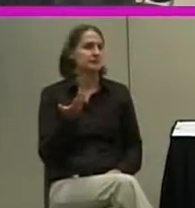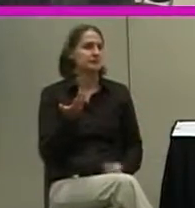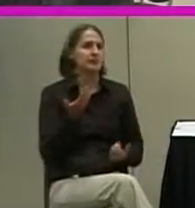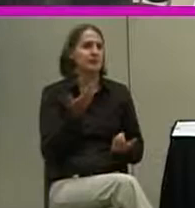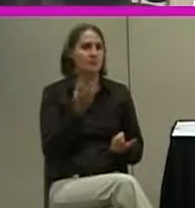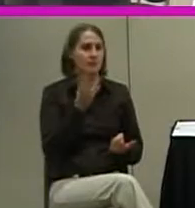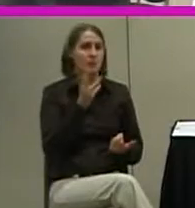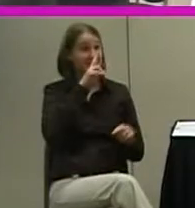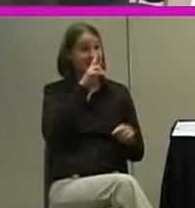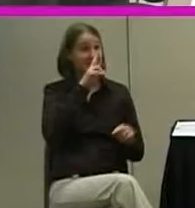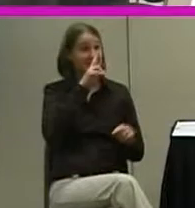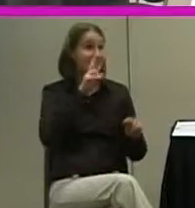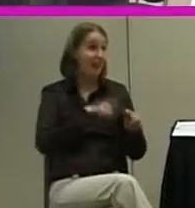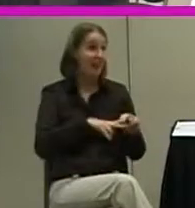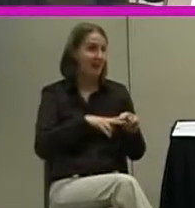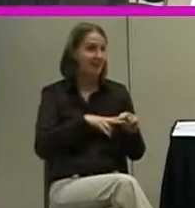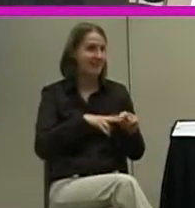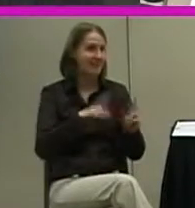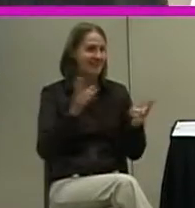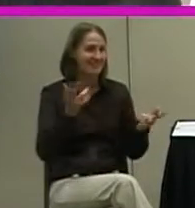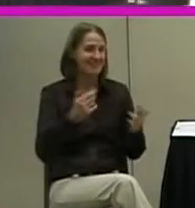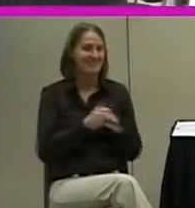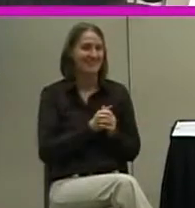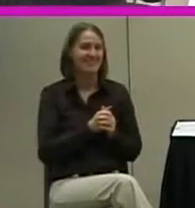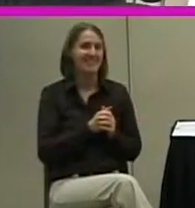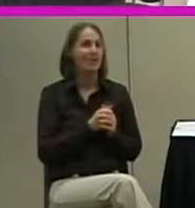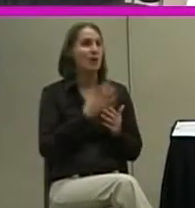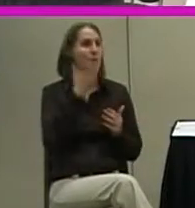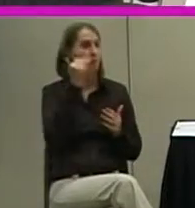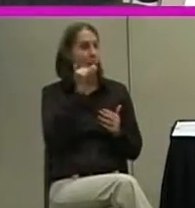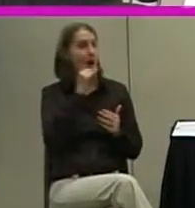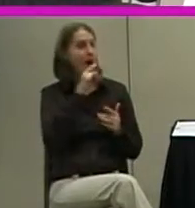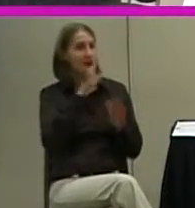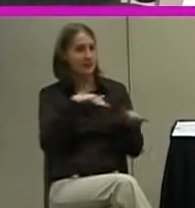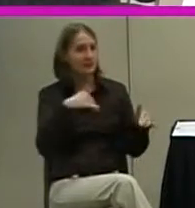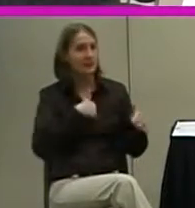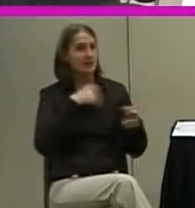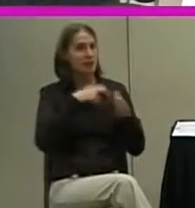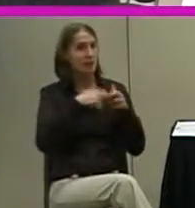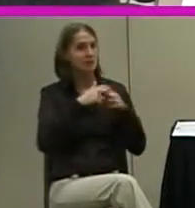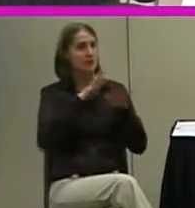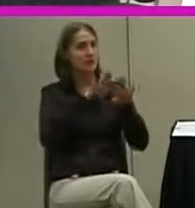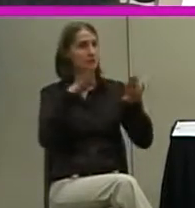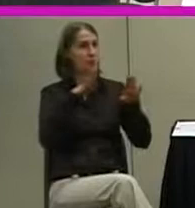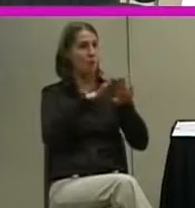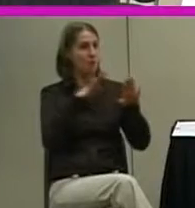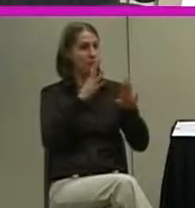Water is fun. Why do you think kids have problems at the doorway?